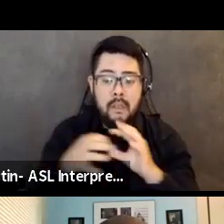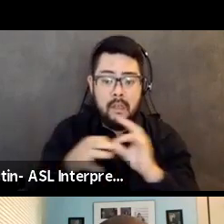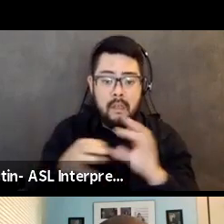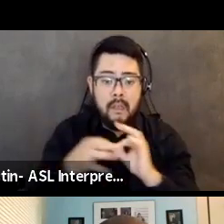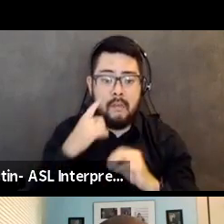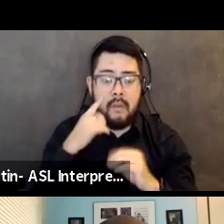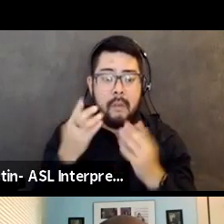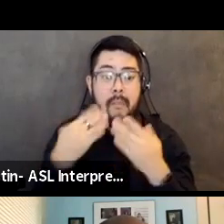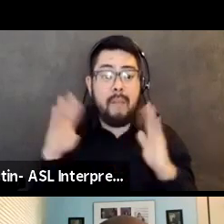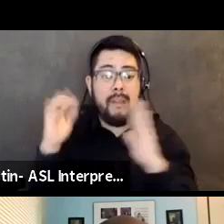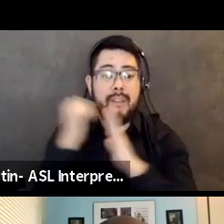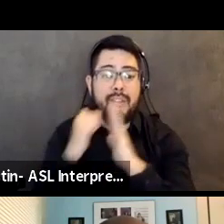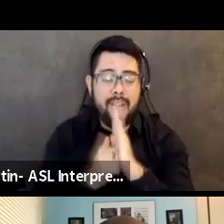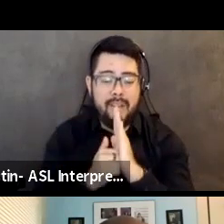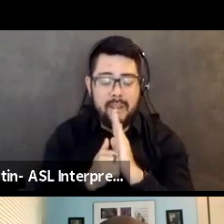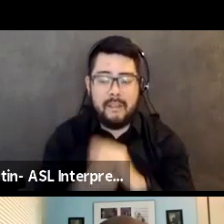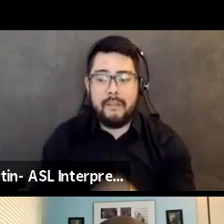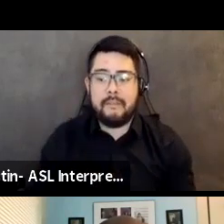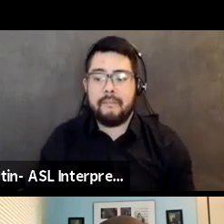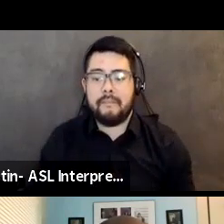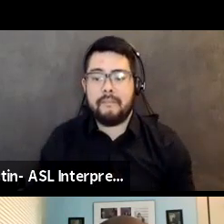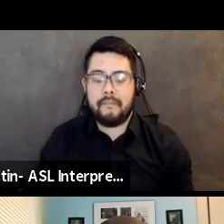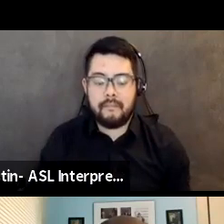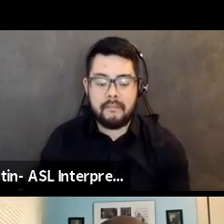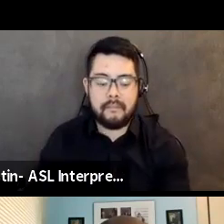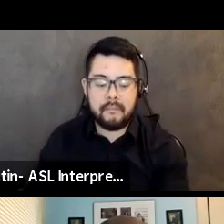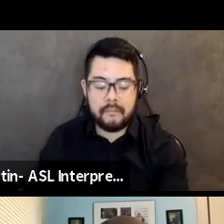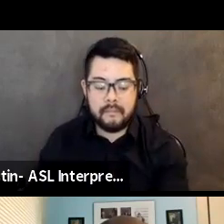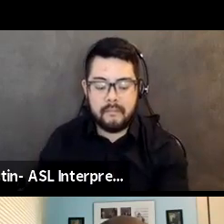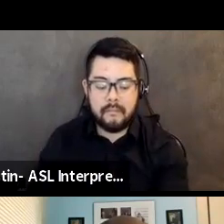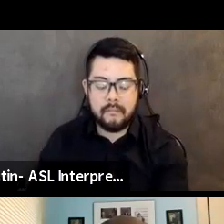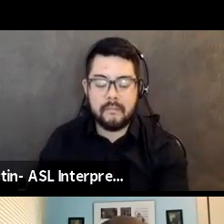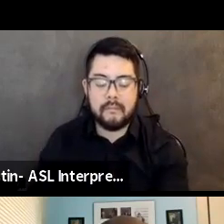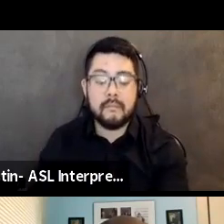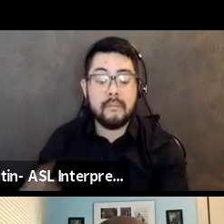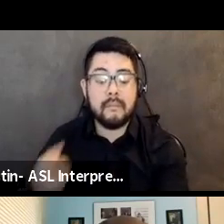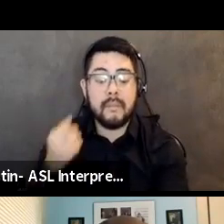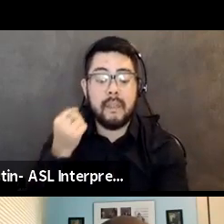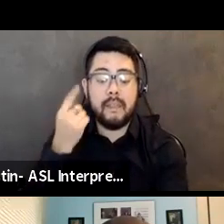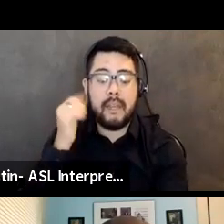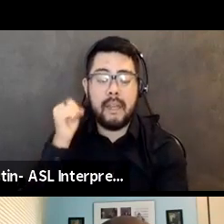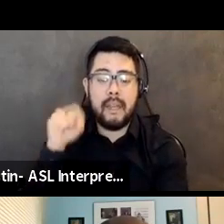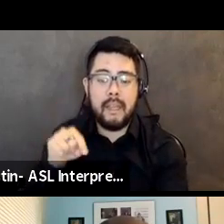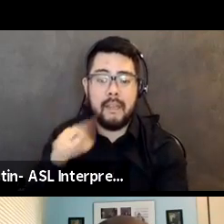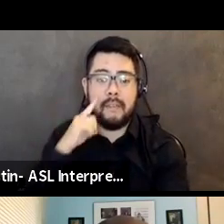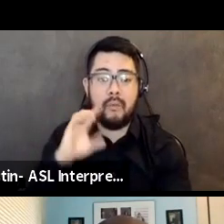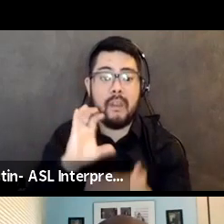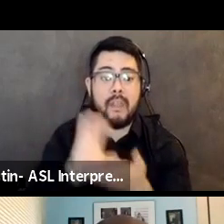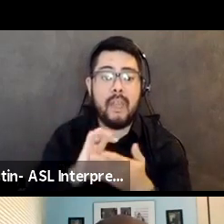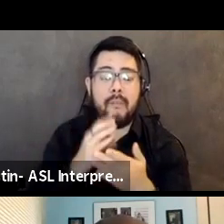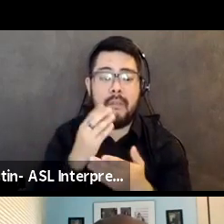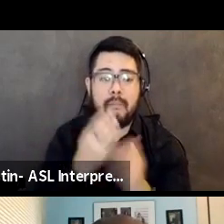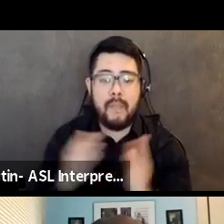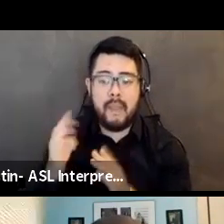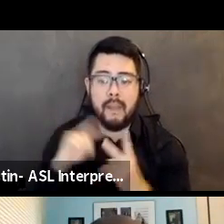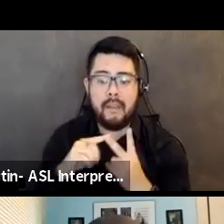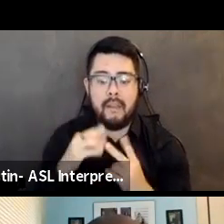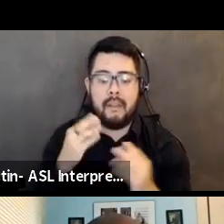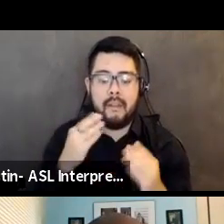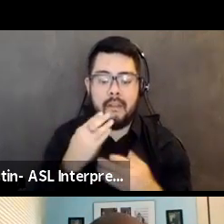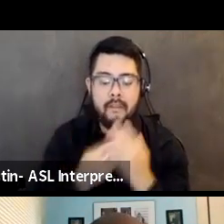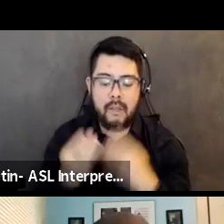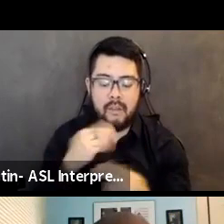public agenda items i would like to note that the following public agenda items a capital plan budget iga